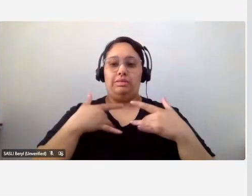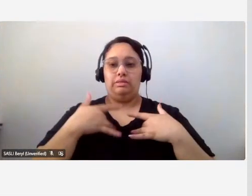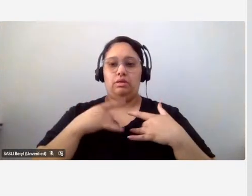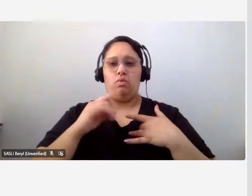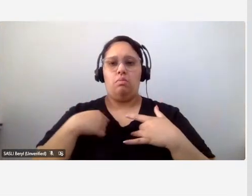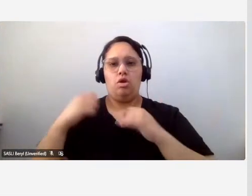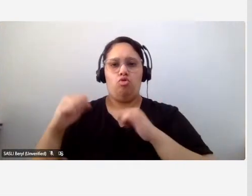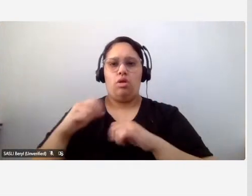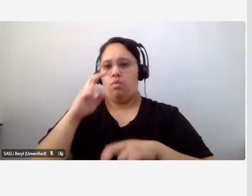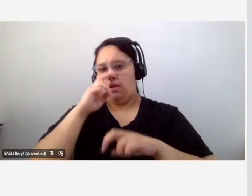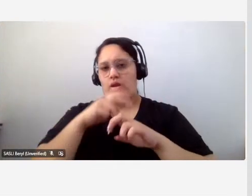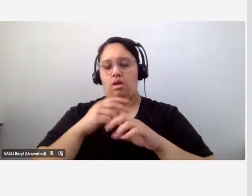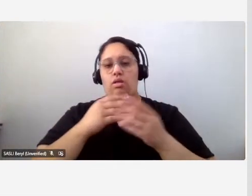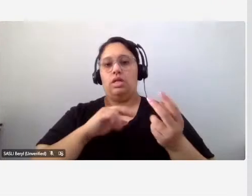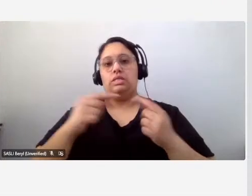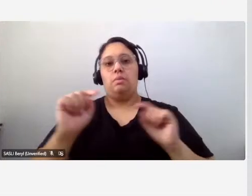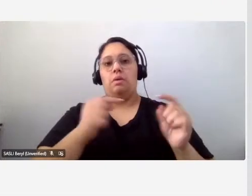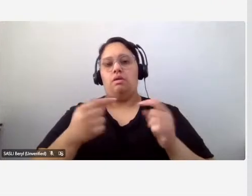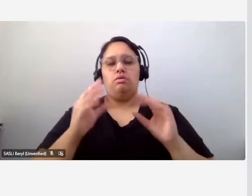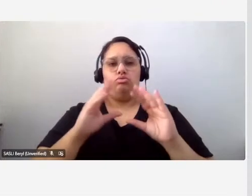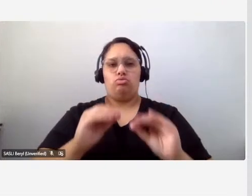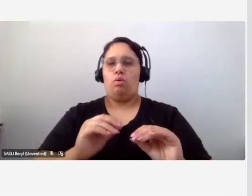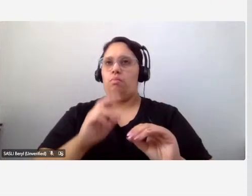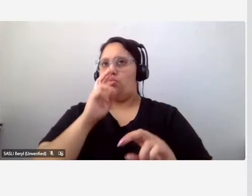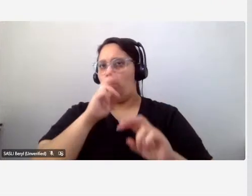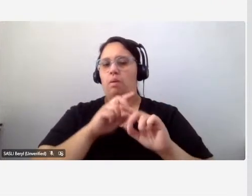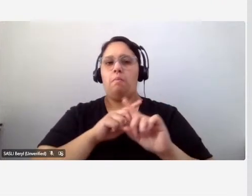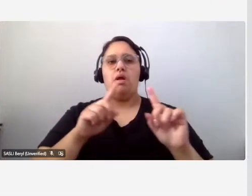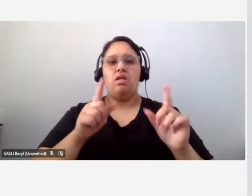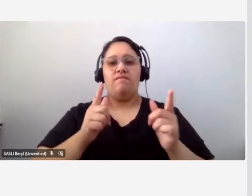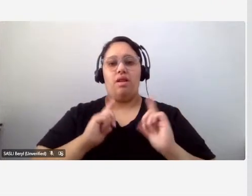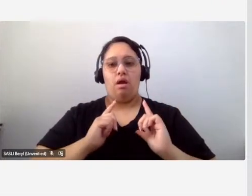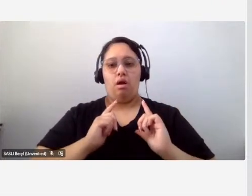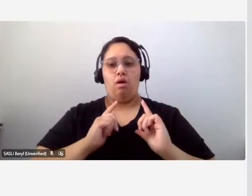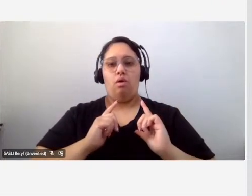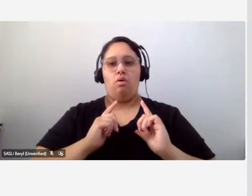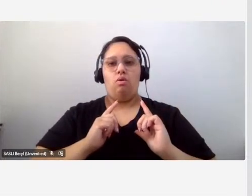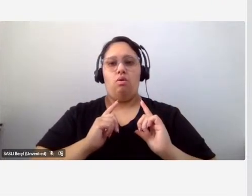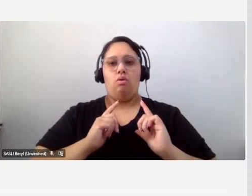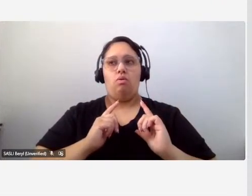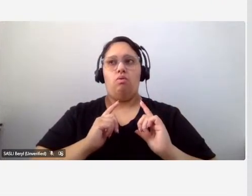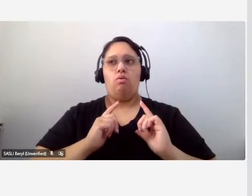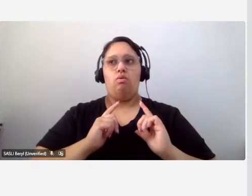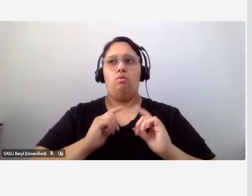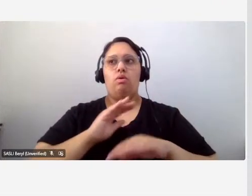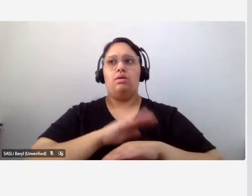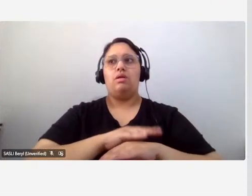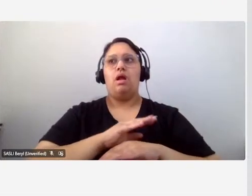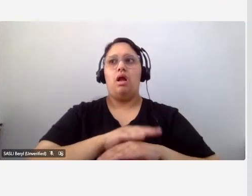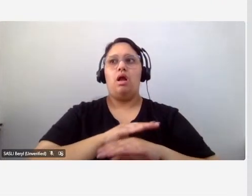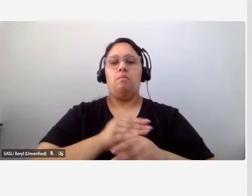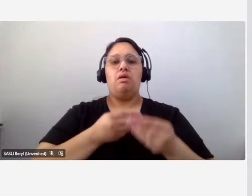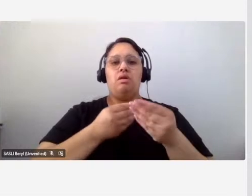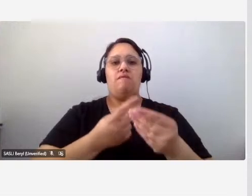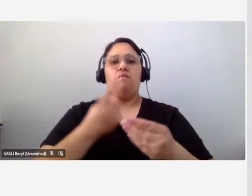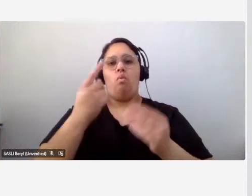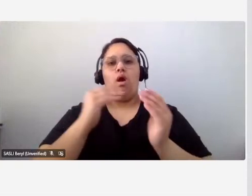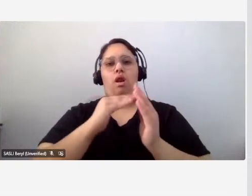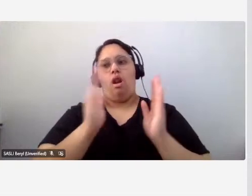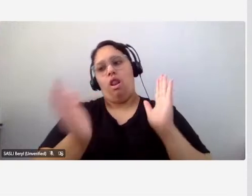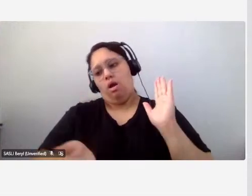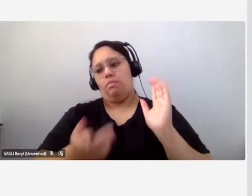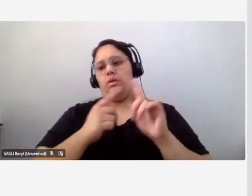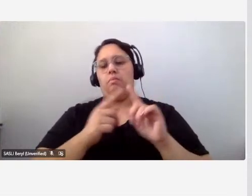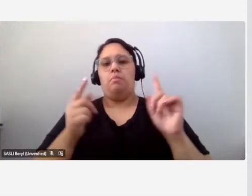agree, we mustn't stifle debate, but if one allows an inordinate amount of time on one item, the